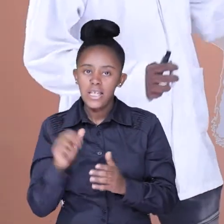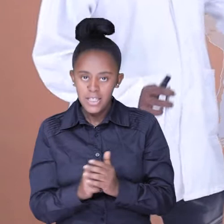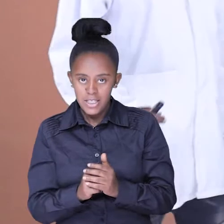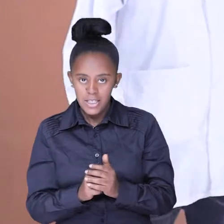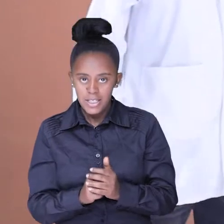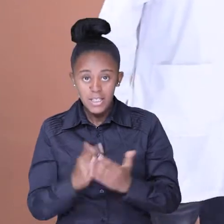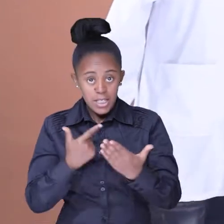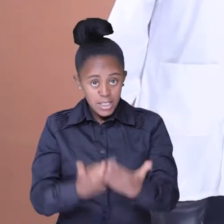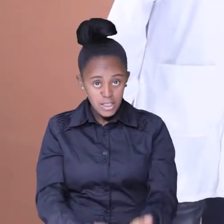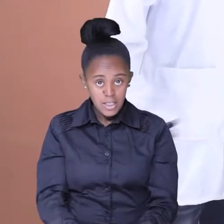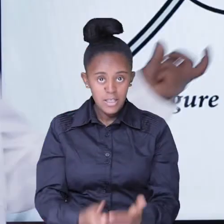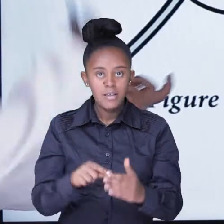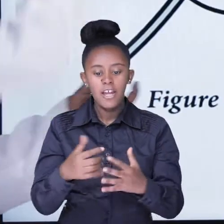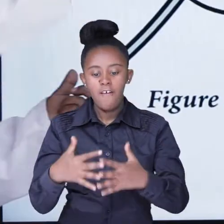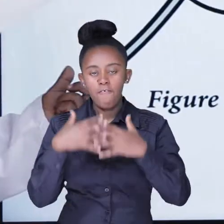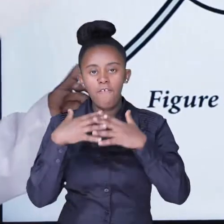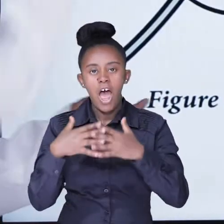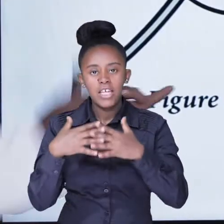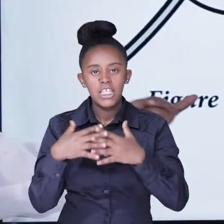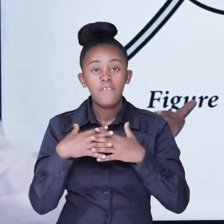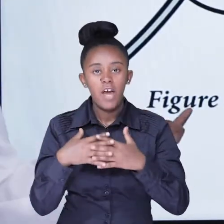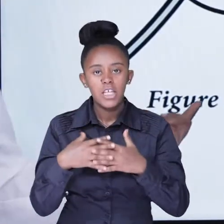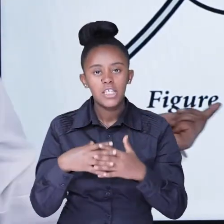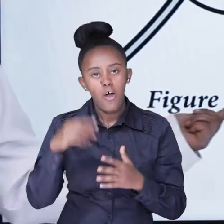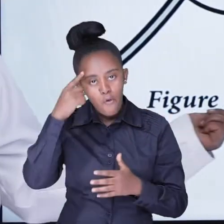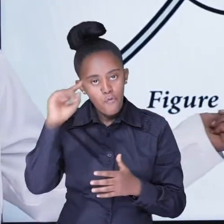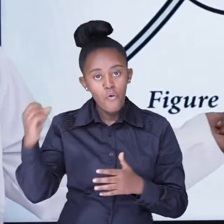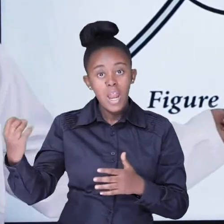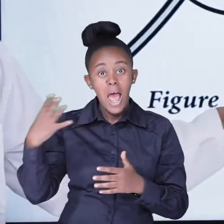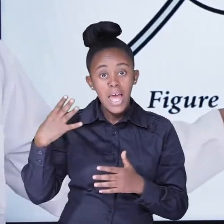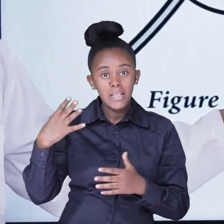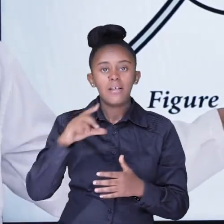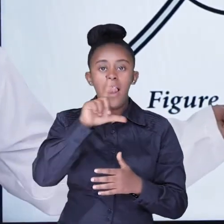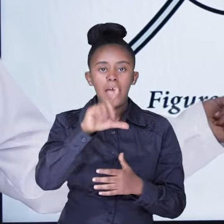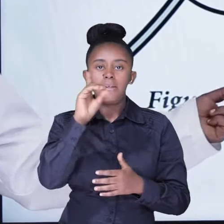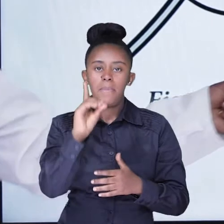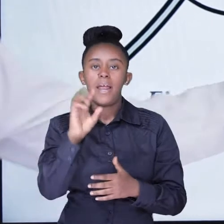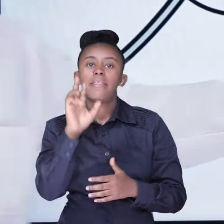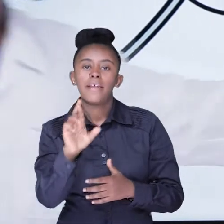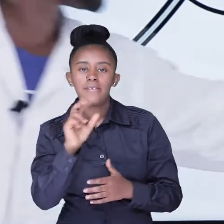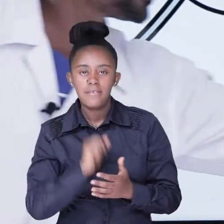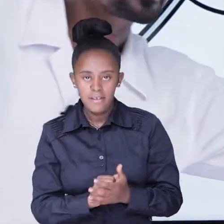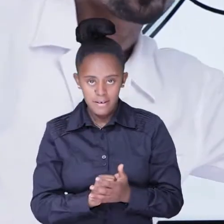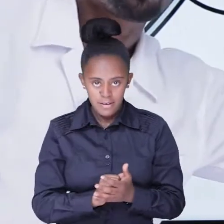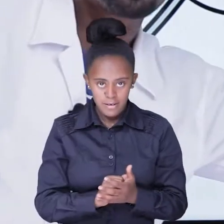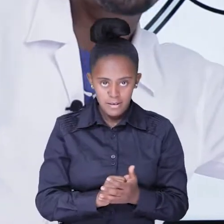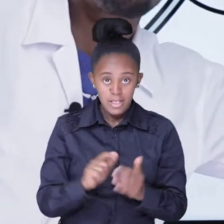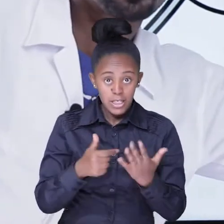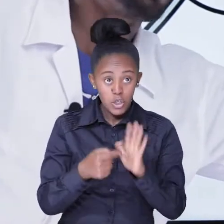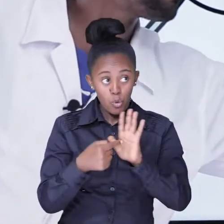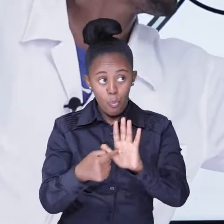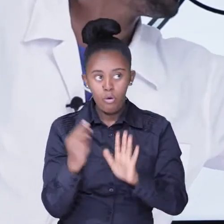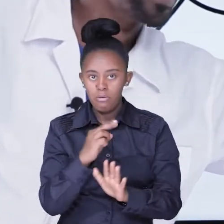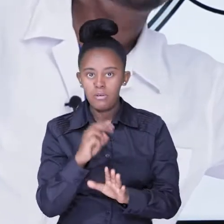And this is the device for light dependent resistors. And this is the symbol